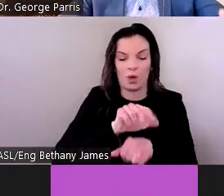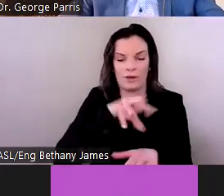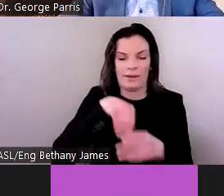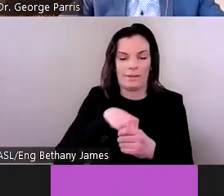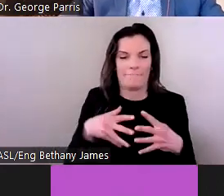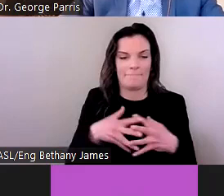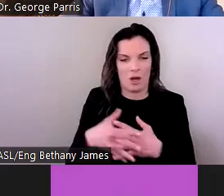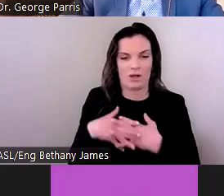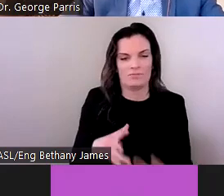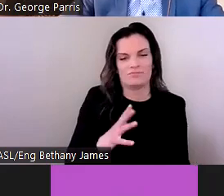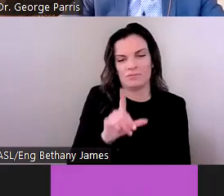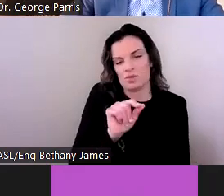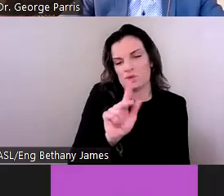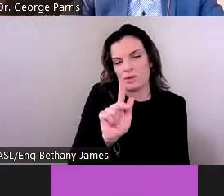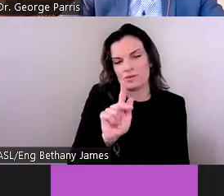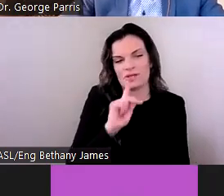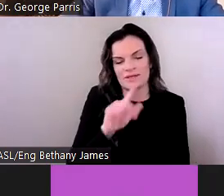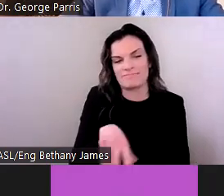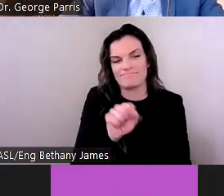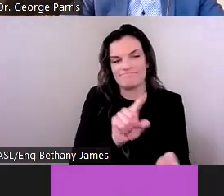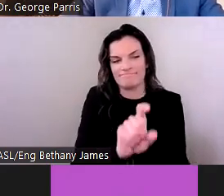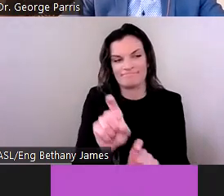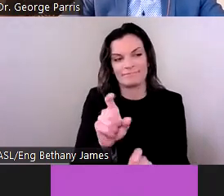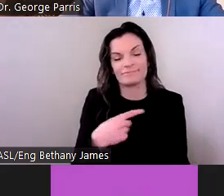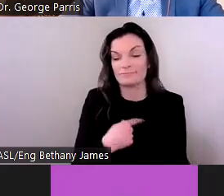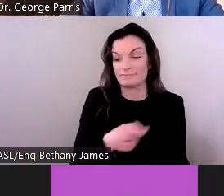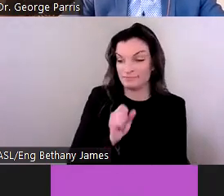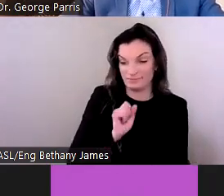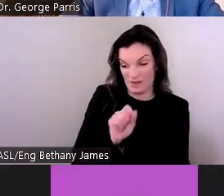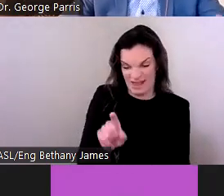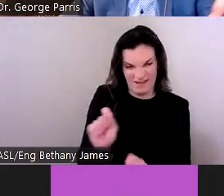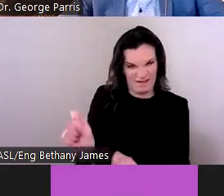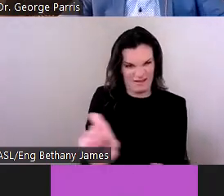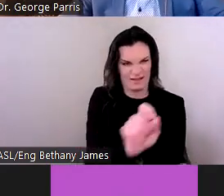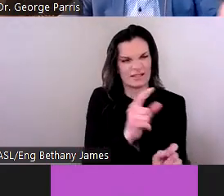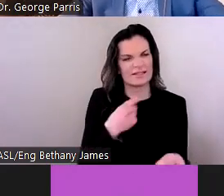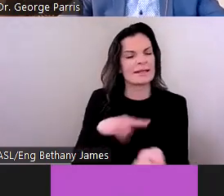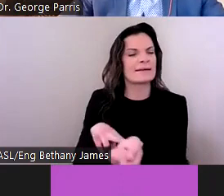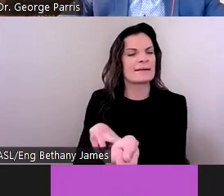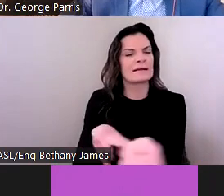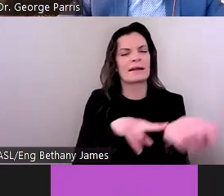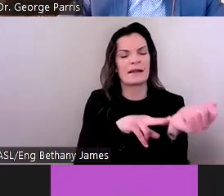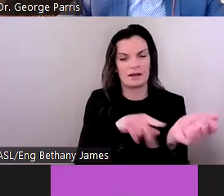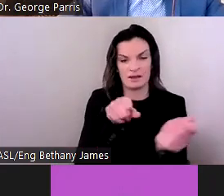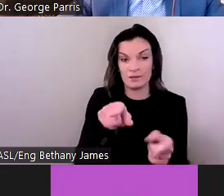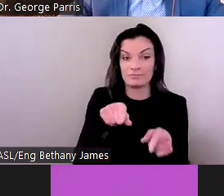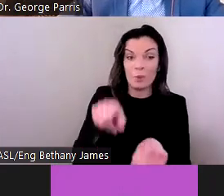are seen. So workers reporting toxic workplaces. So here's the percentage